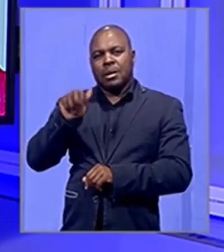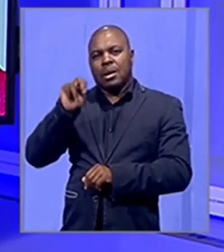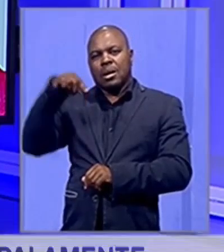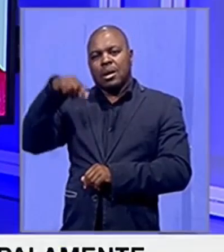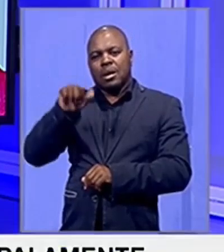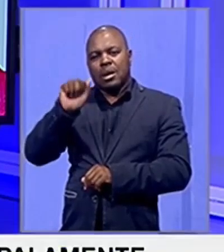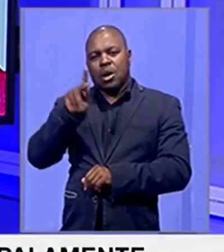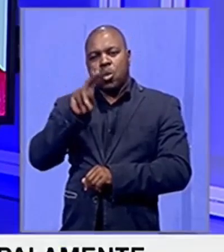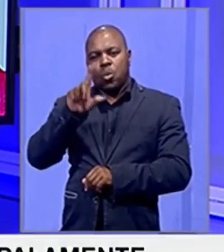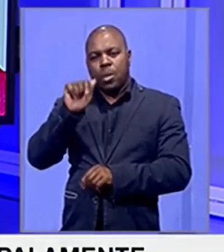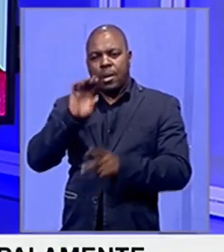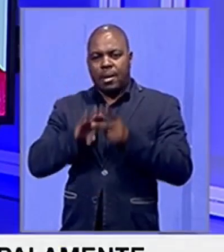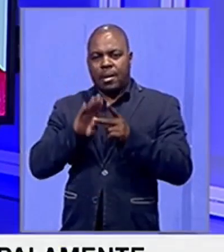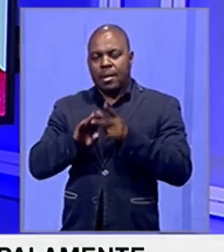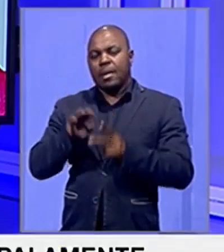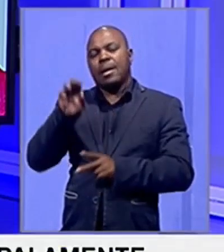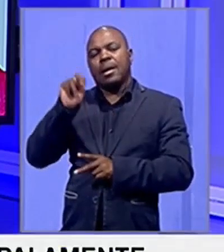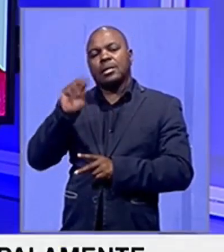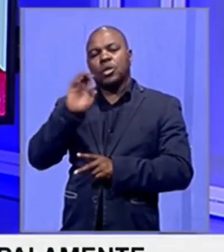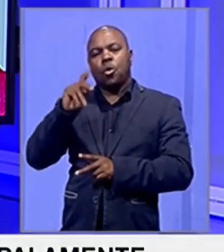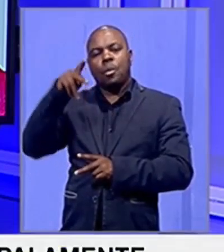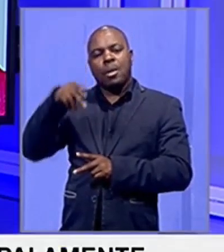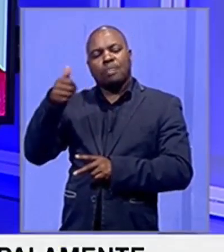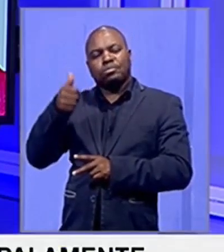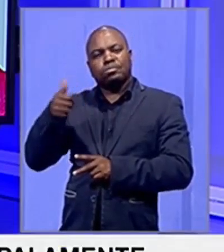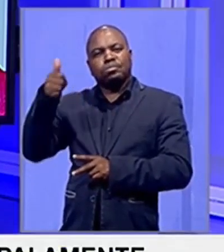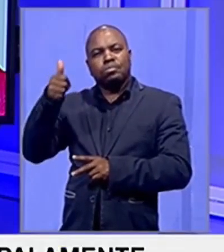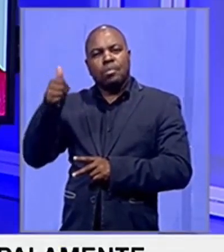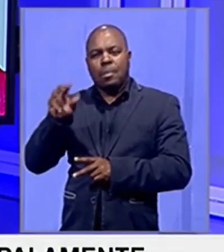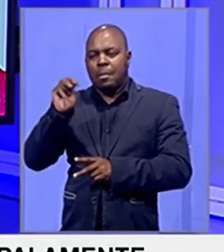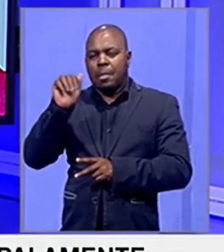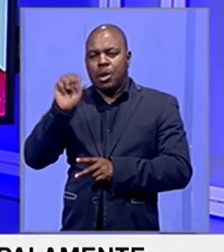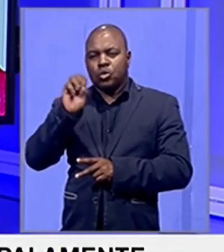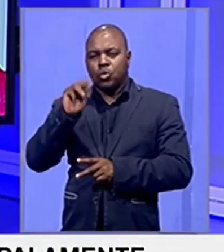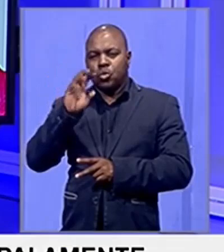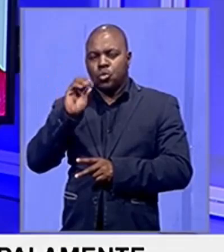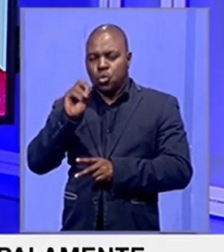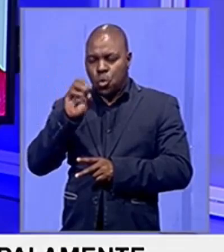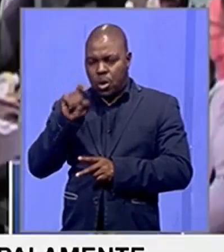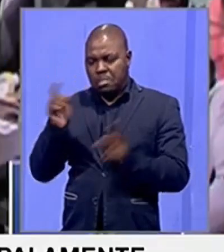e leng Amos Masondo e beile ditholwana ka ha ebile le hlompho.